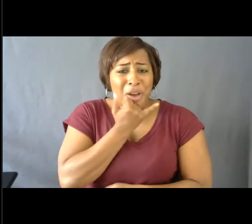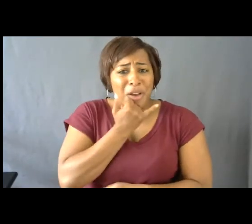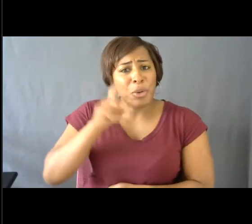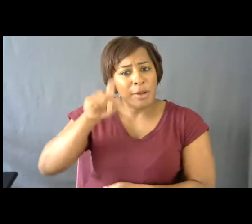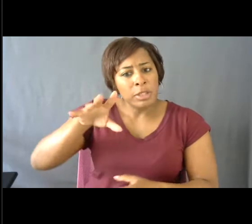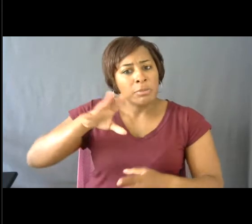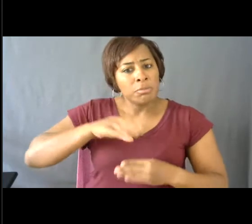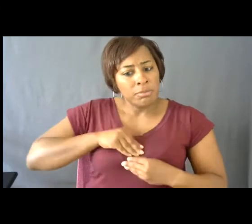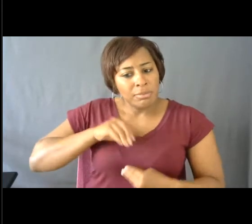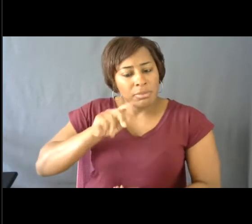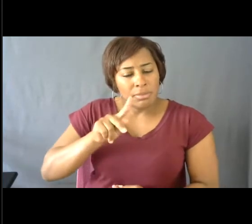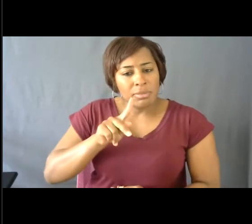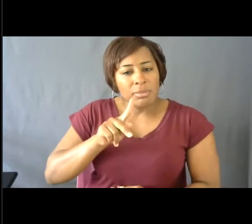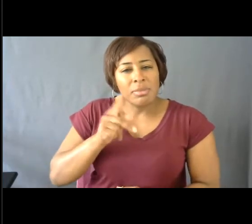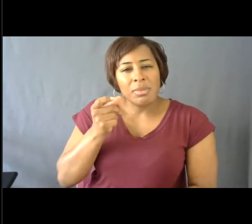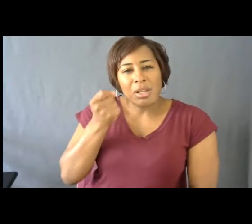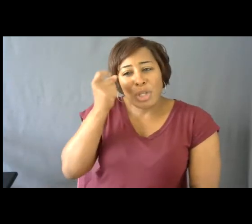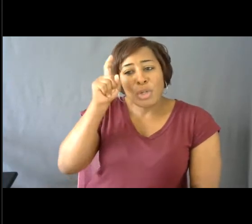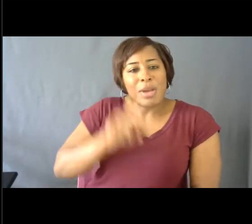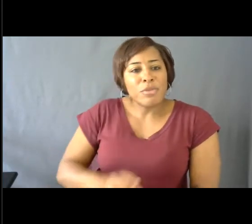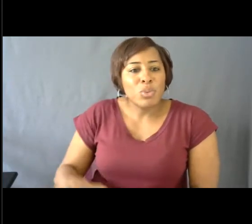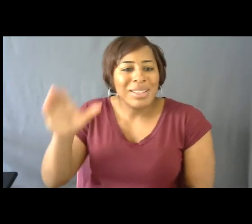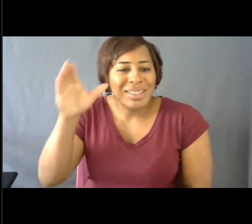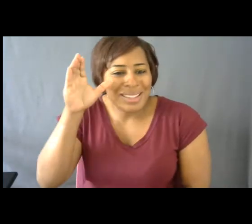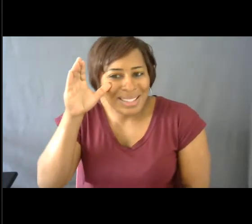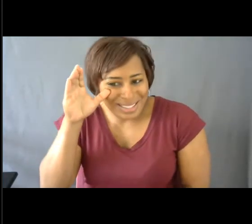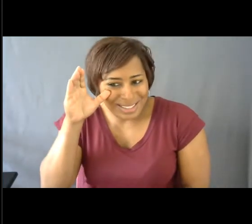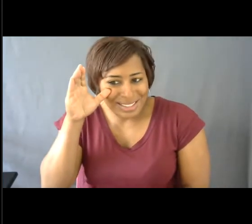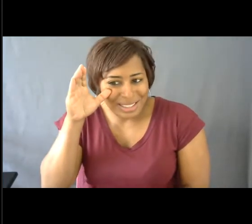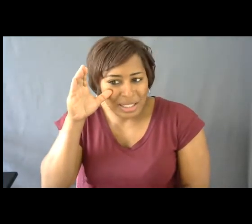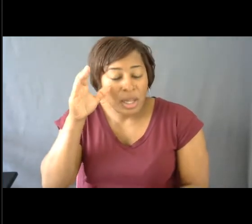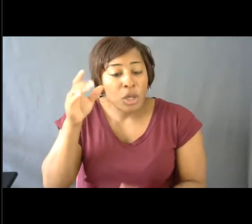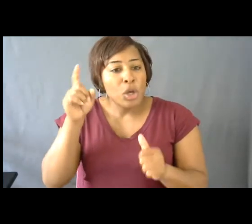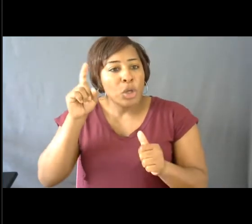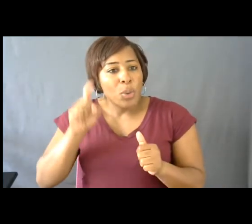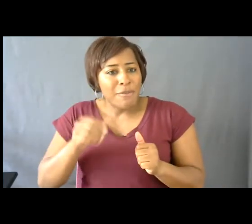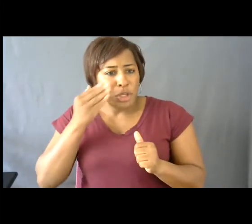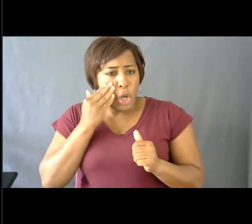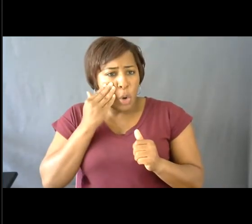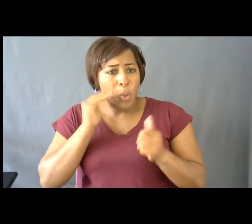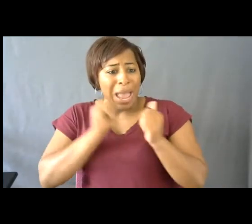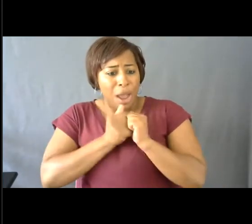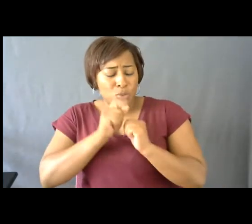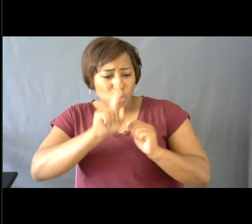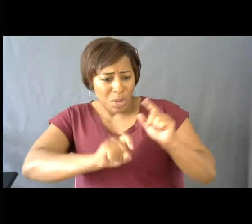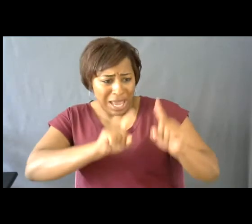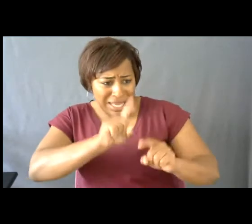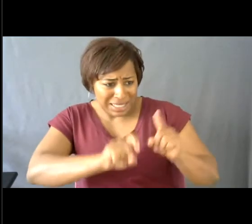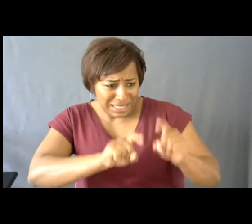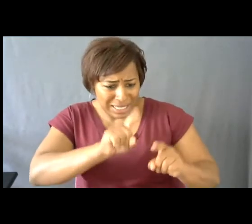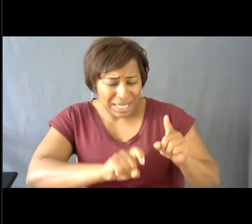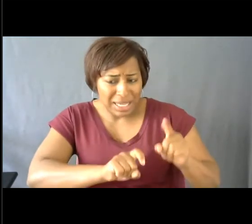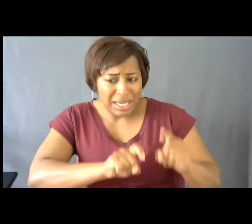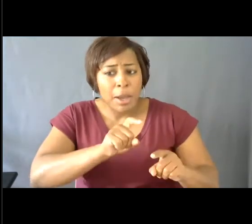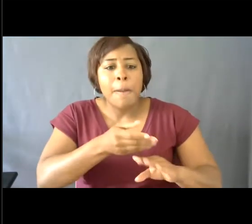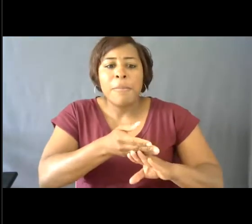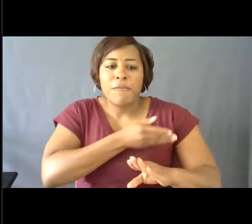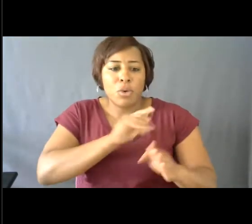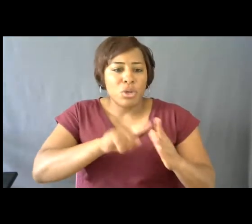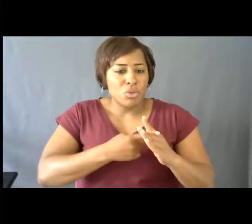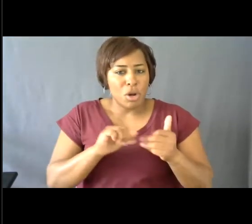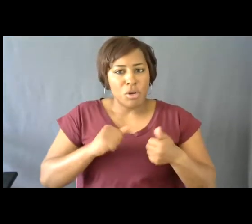like to listen. And to truly ask the questions first, and know how to ask the questions first before you even start trying to